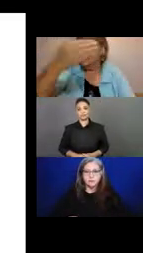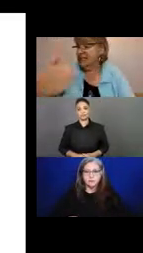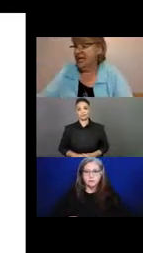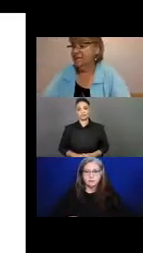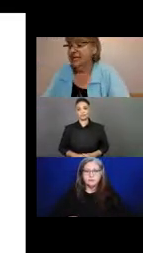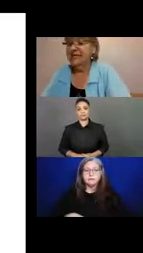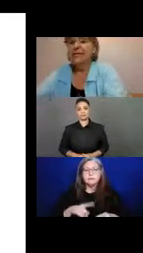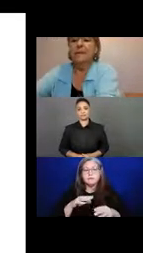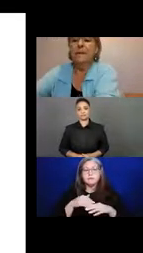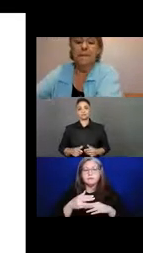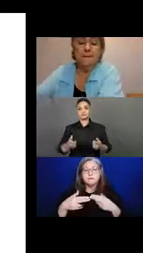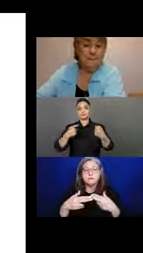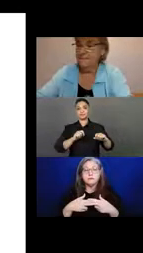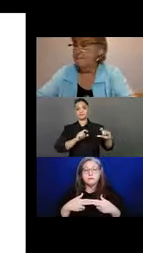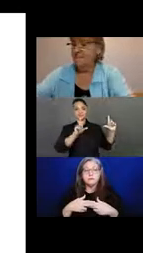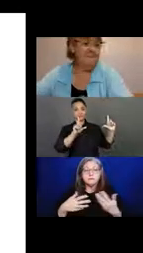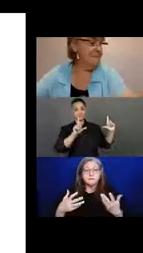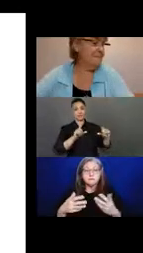The next slide, please.